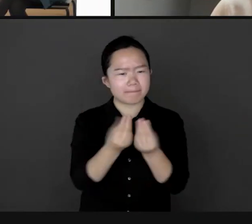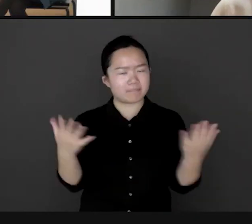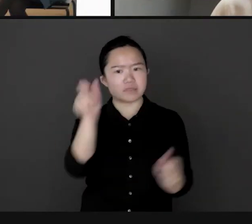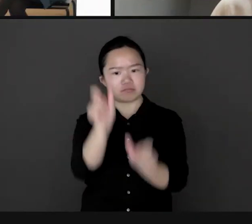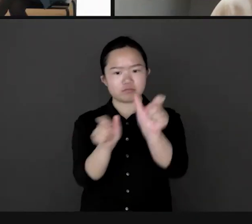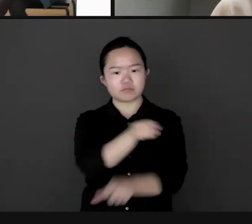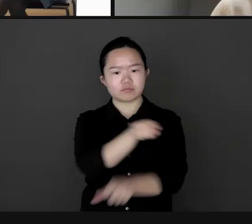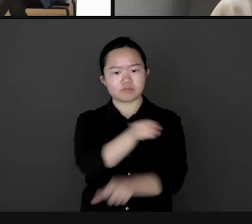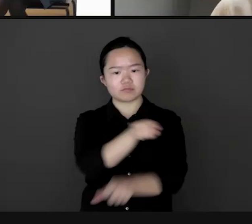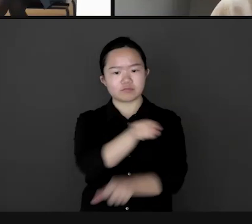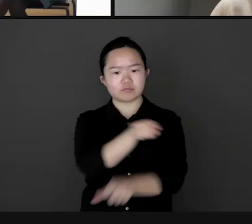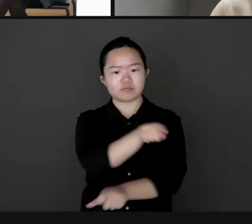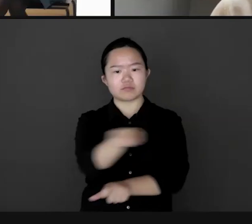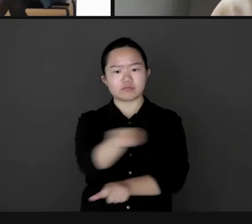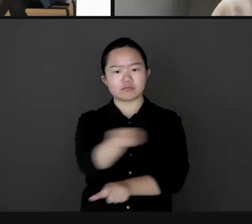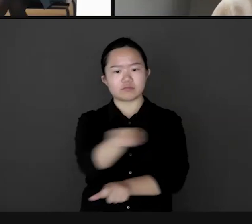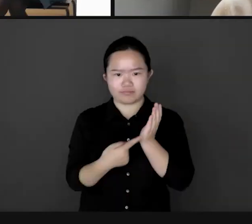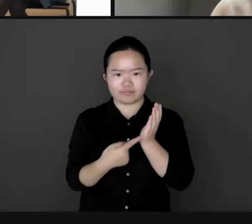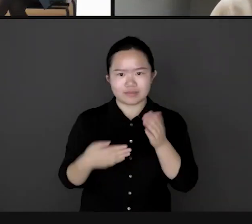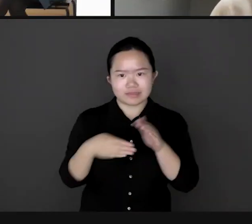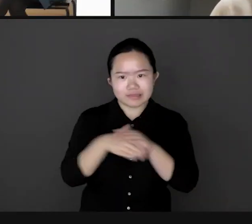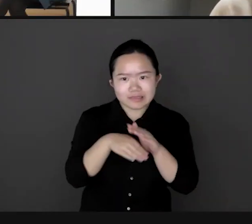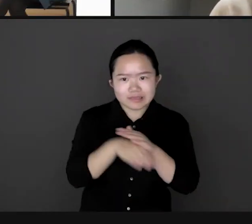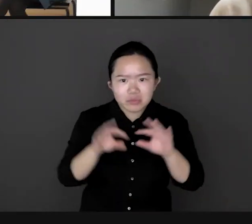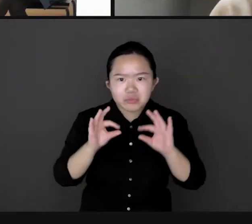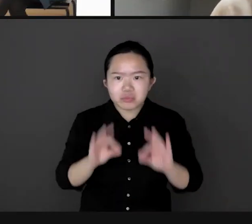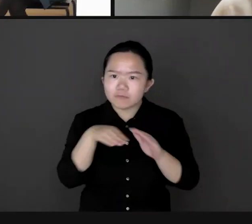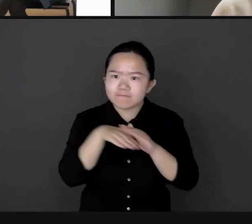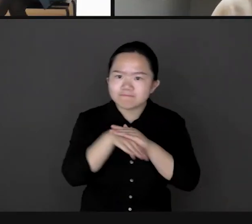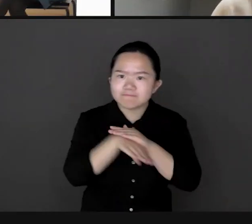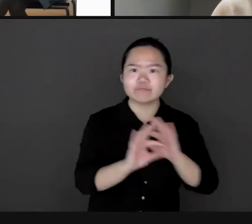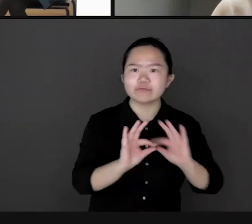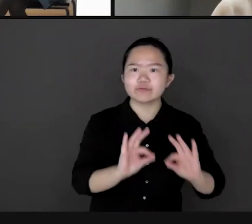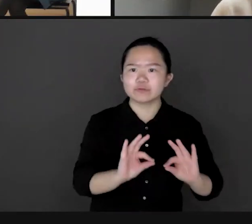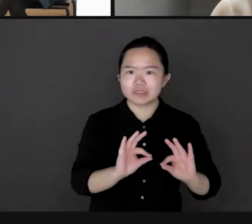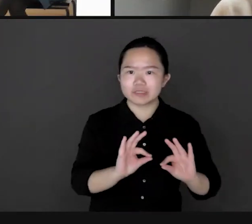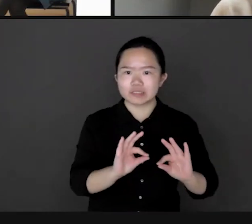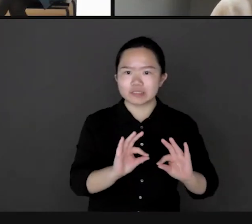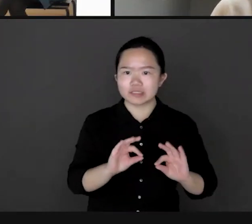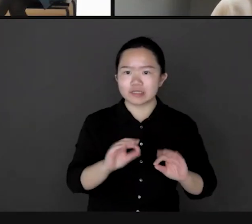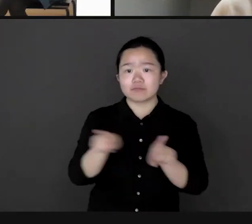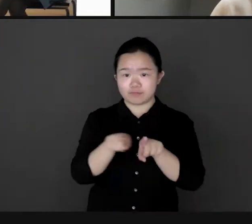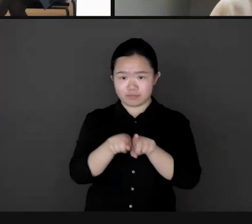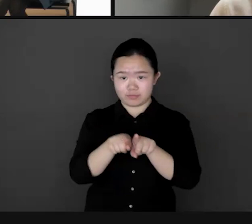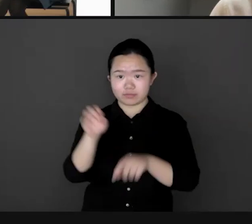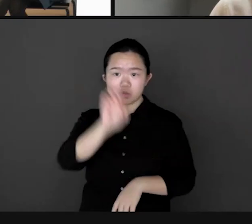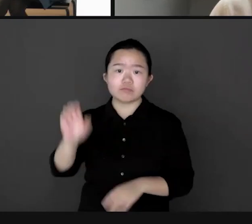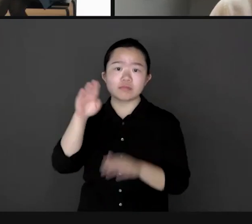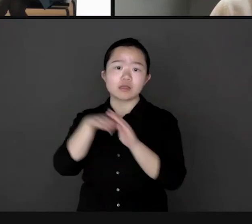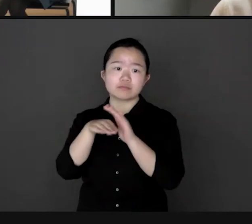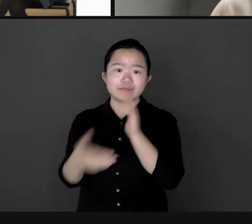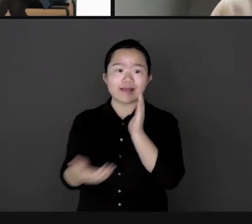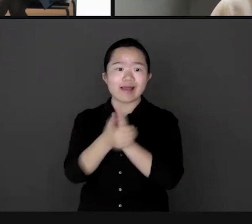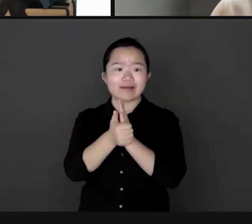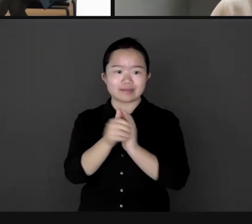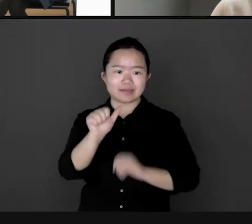in. There's very many barriers. So we'll be hoping that there will be a revision of the Standardization Regulation. There will be a